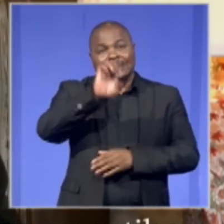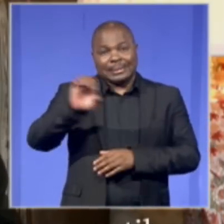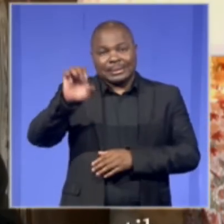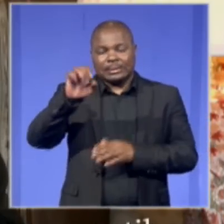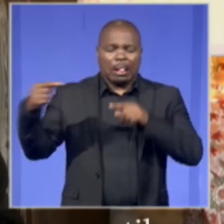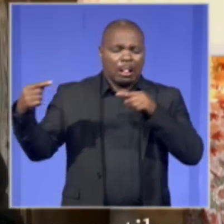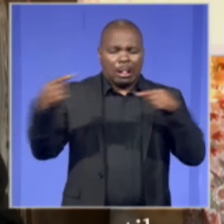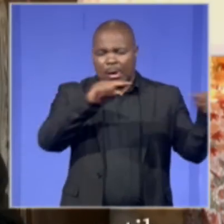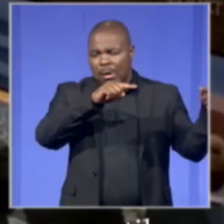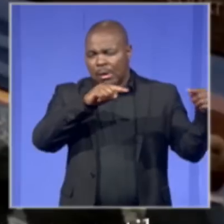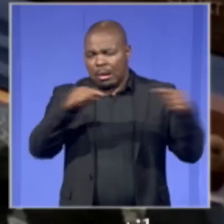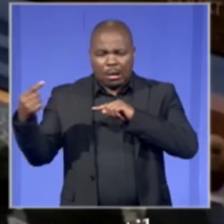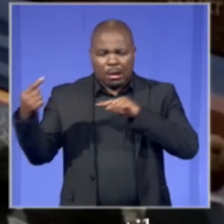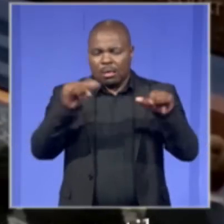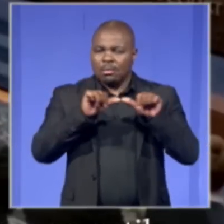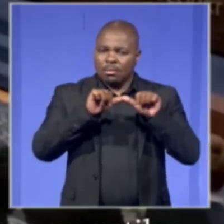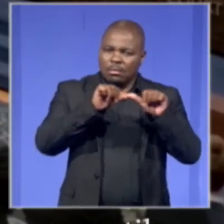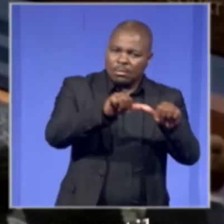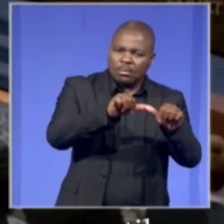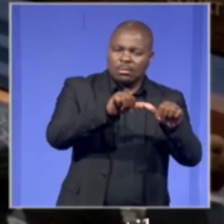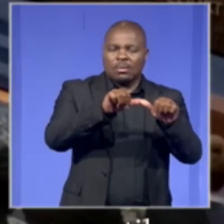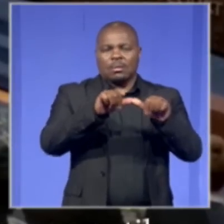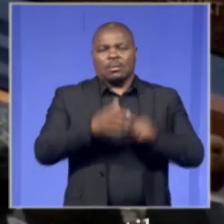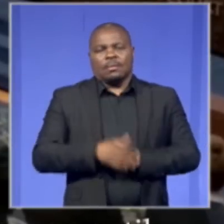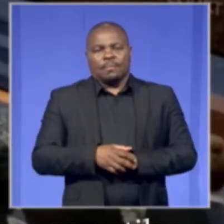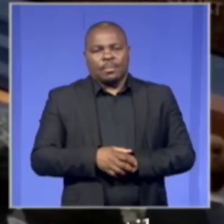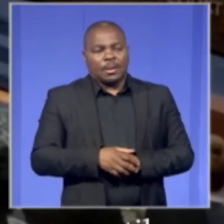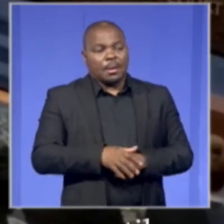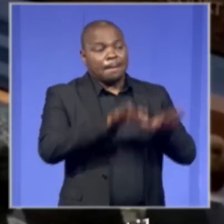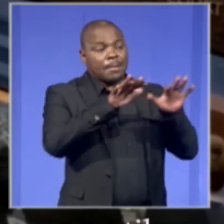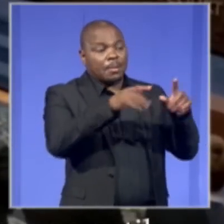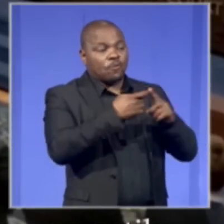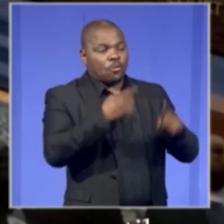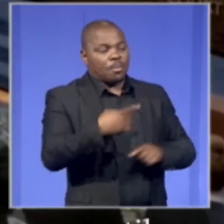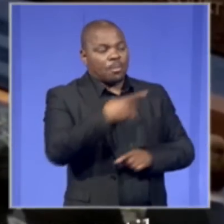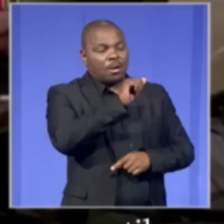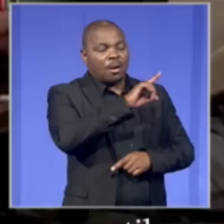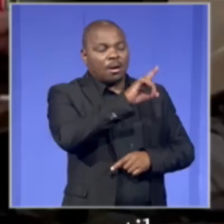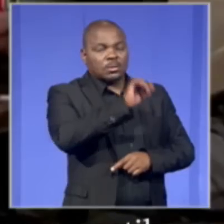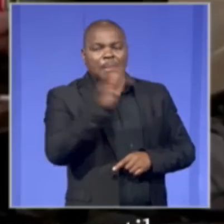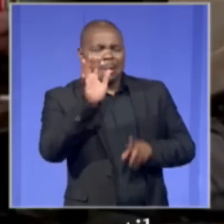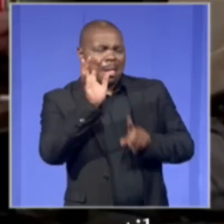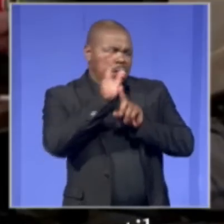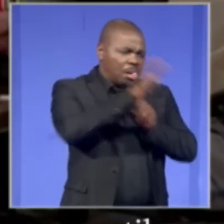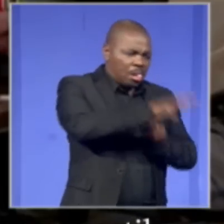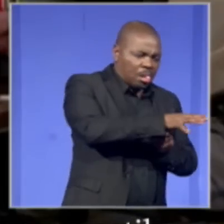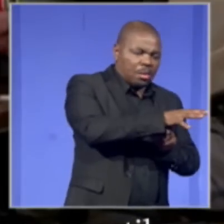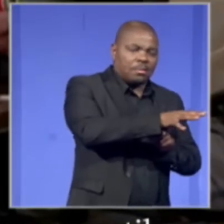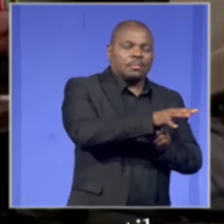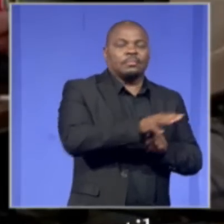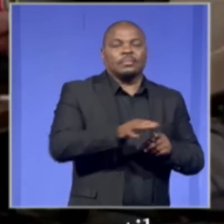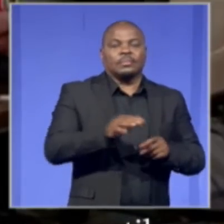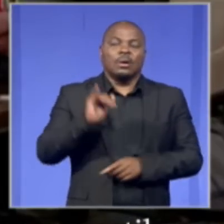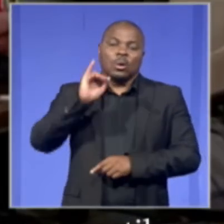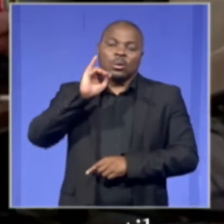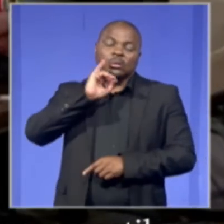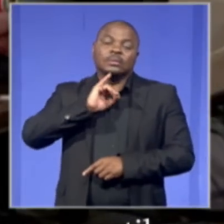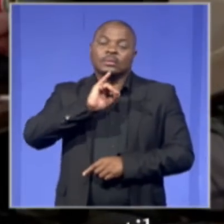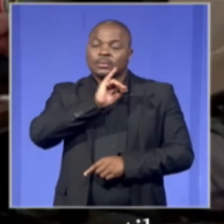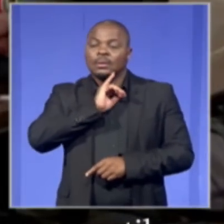continues, as genocide is perpetrated against the people of Gaza, and as Israeli